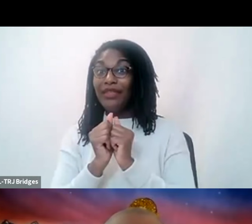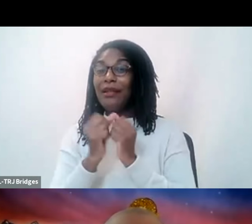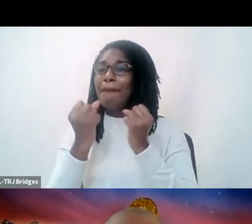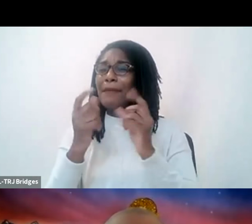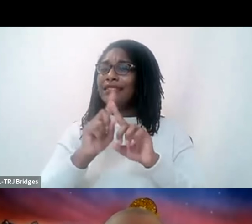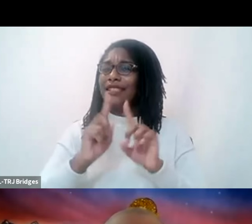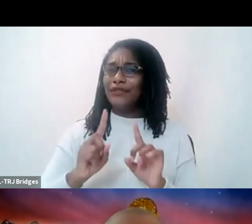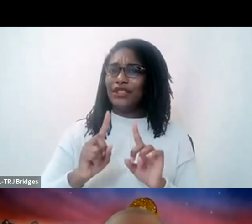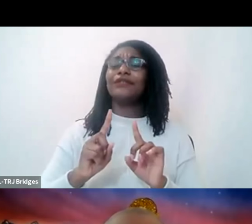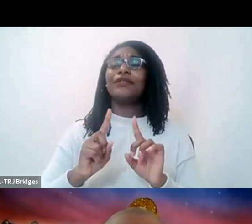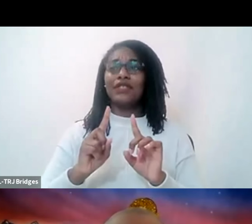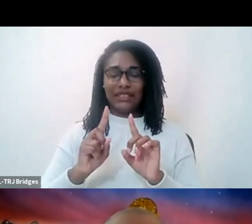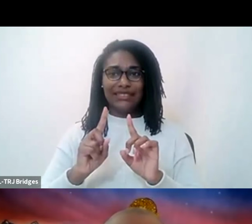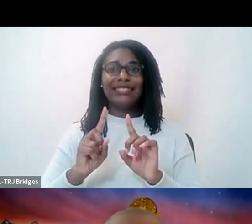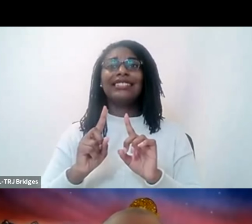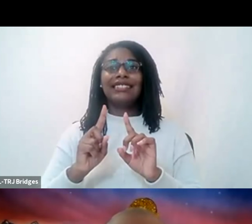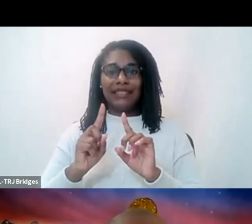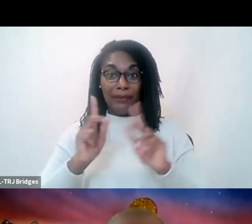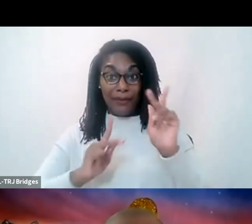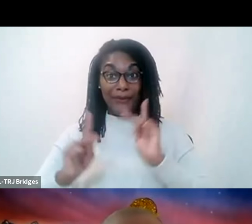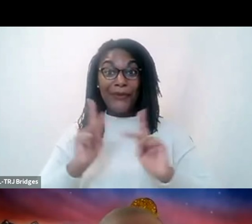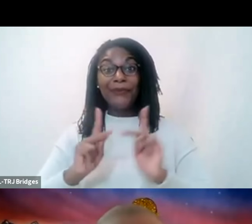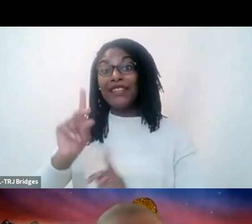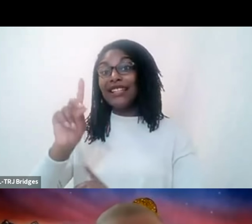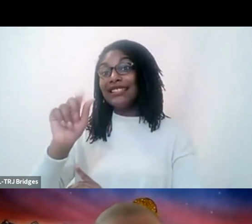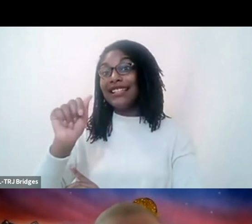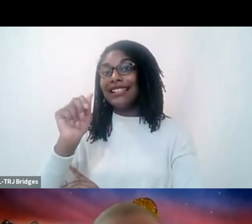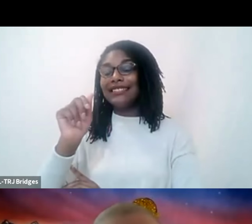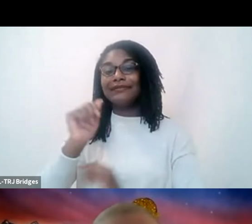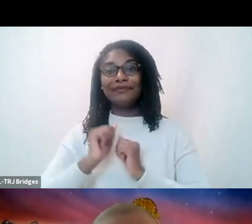Akinmusuri, Dana Stevens,